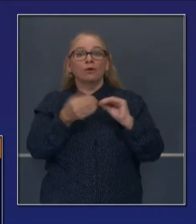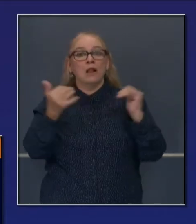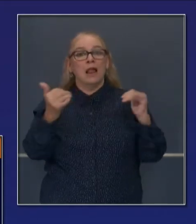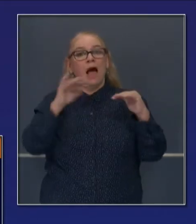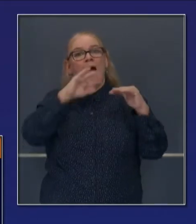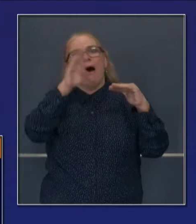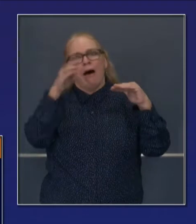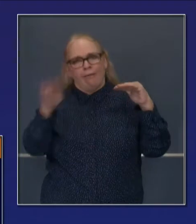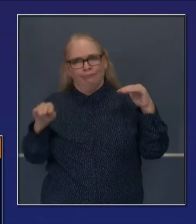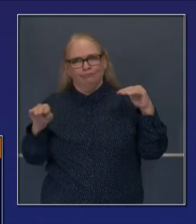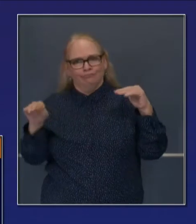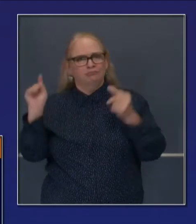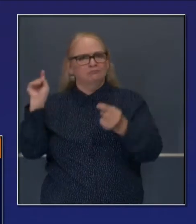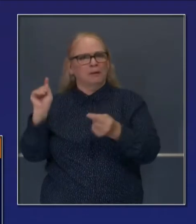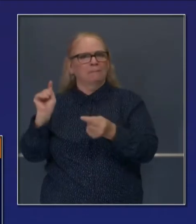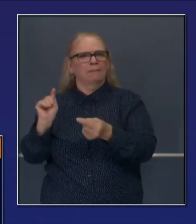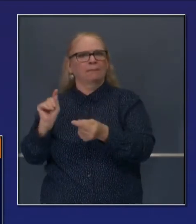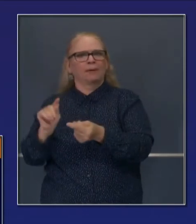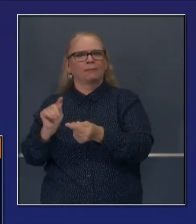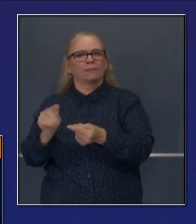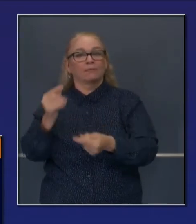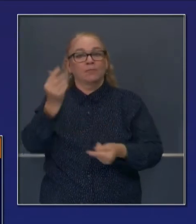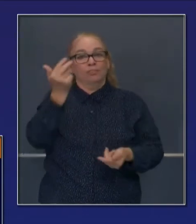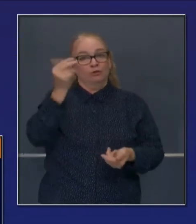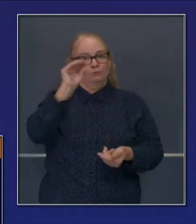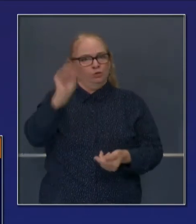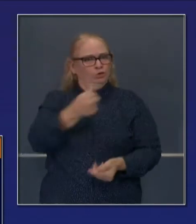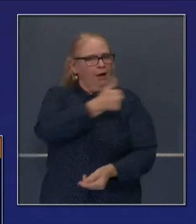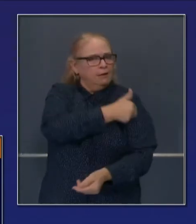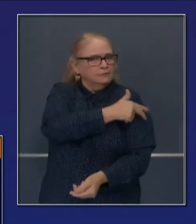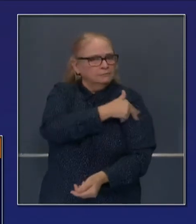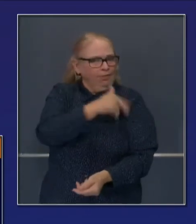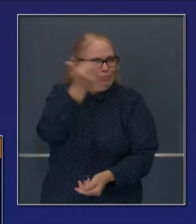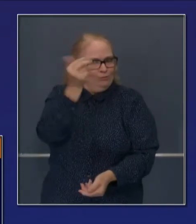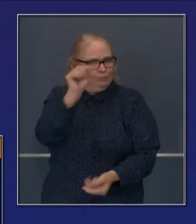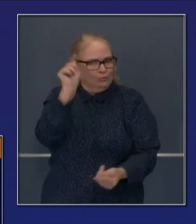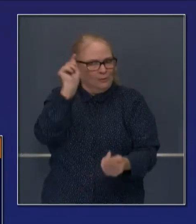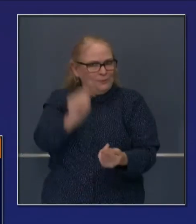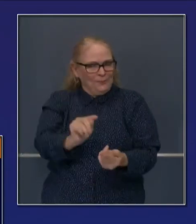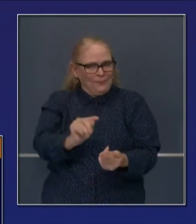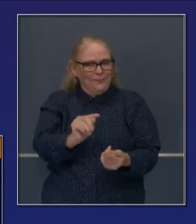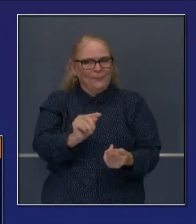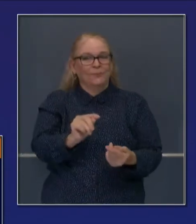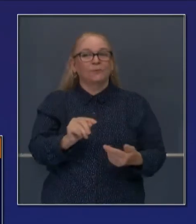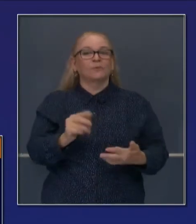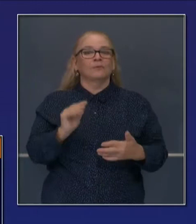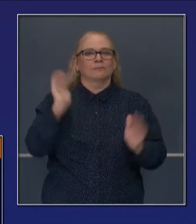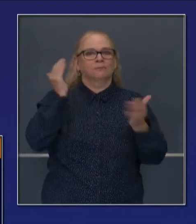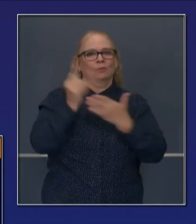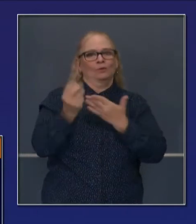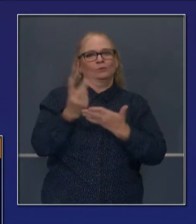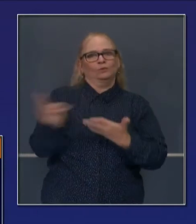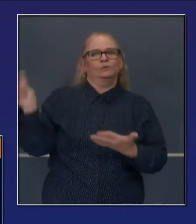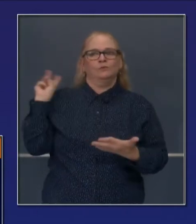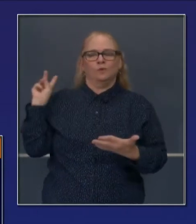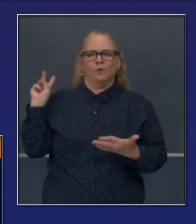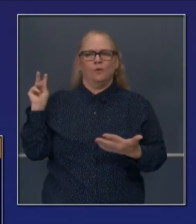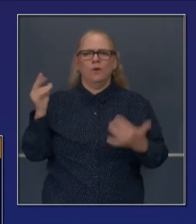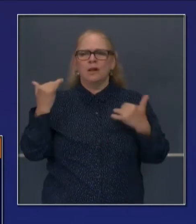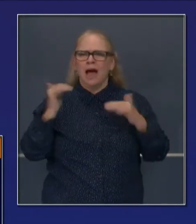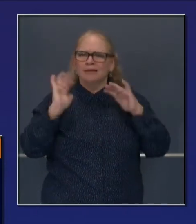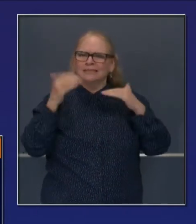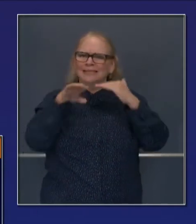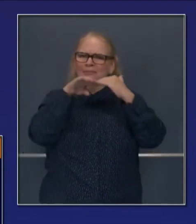trend down, 13% decrease over the last 14 days. That decrease is beginning to plateau a little bit. The rate